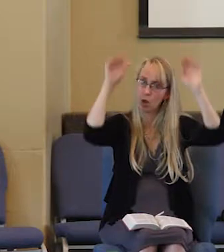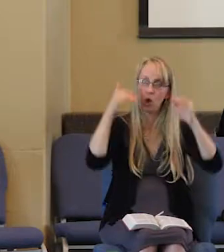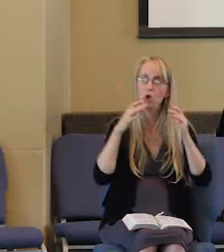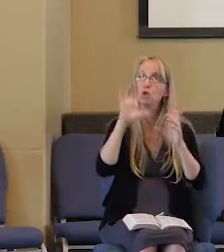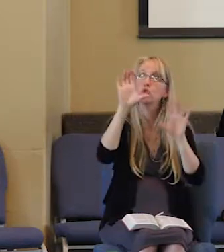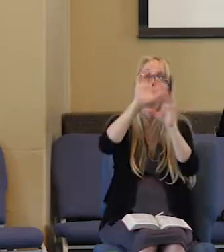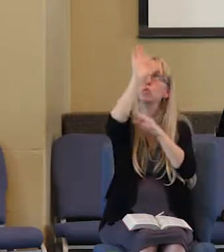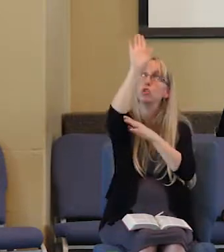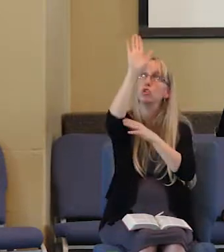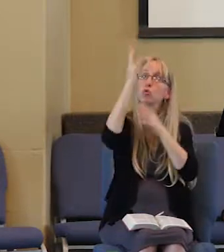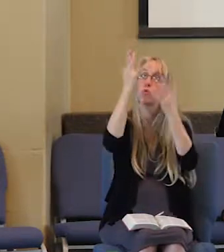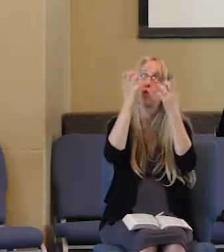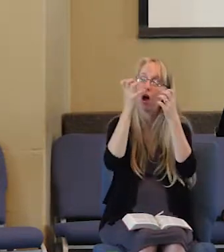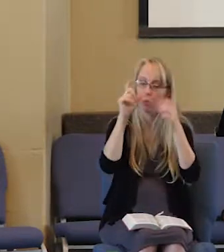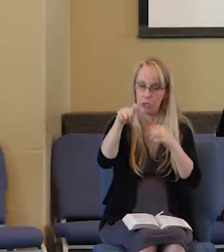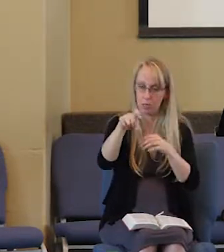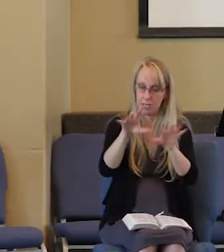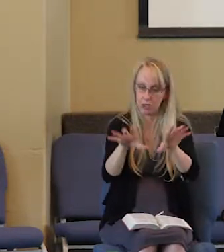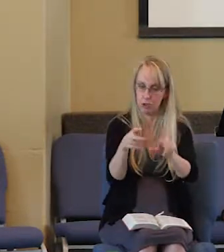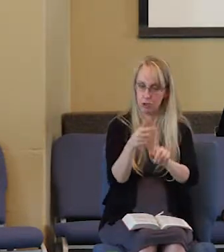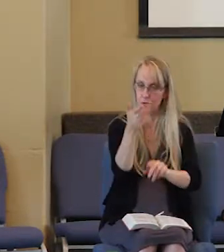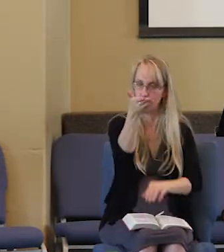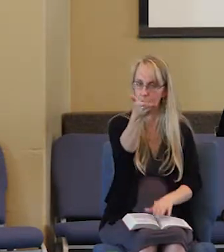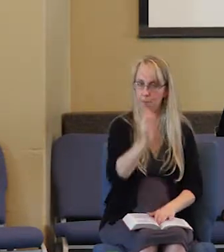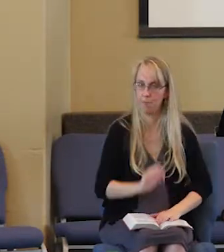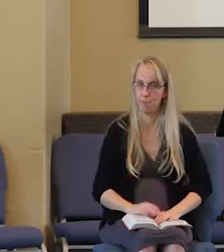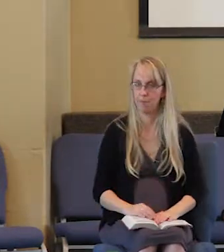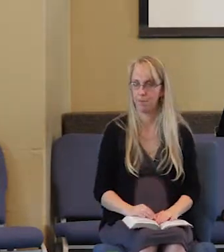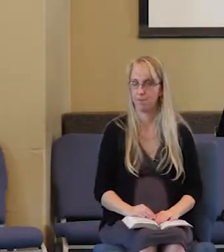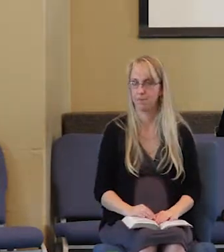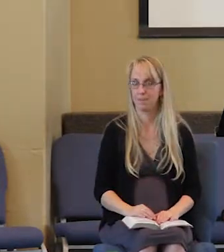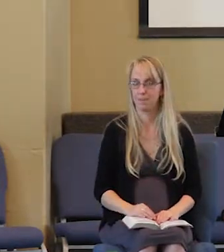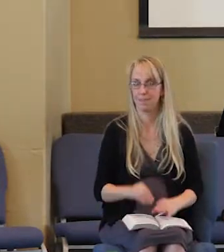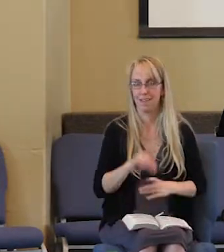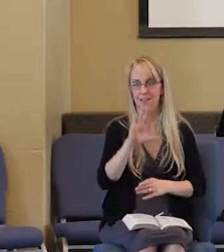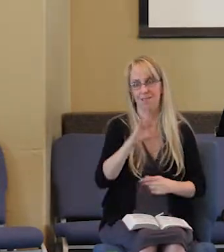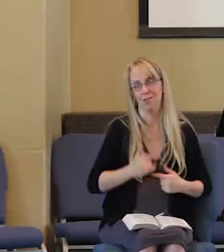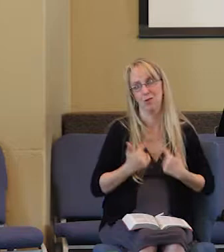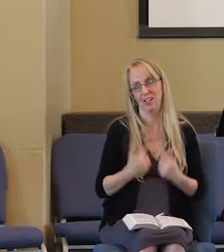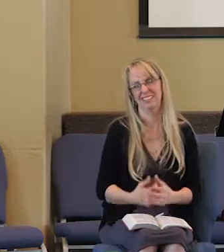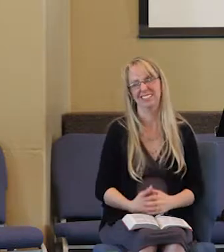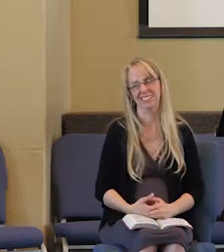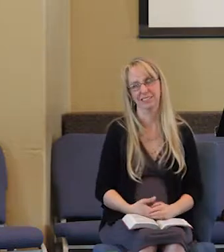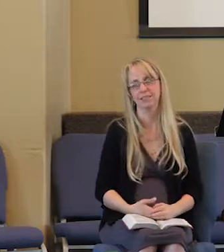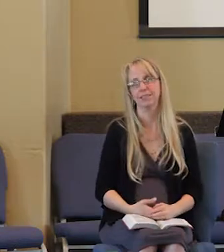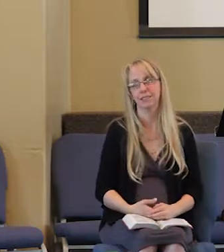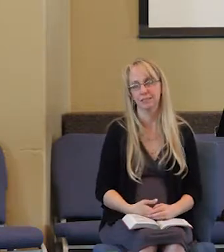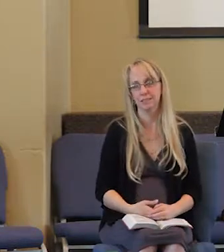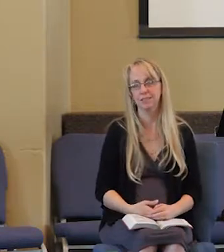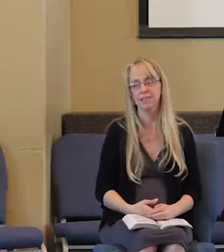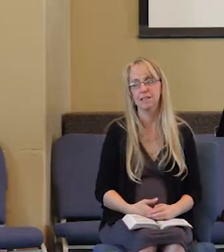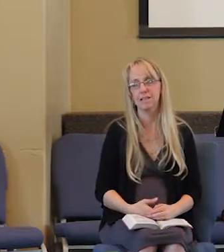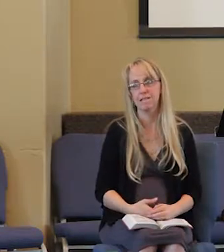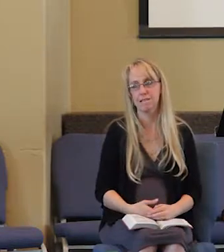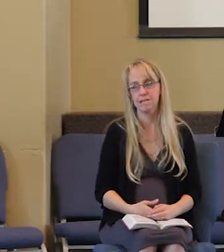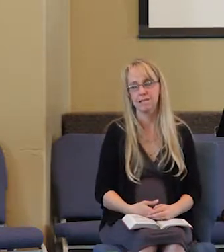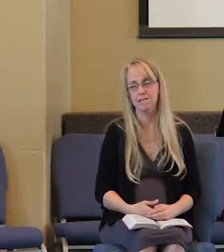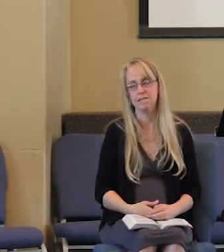what you want to do, what you need to do in their lives.